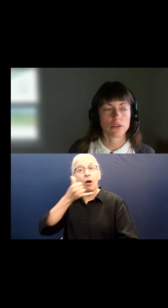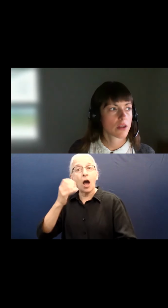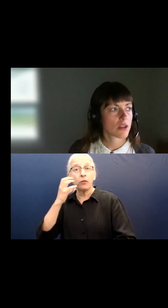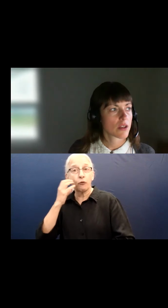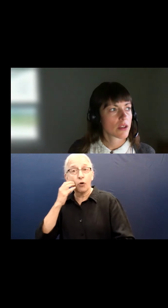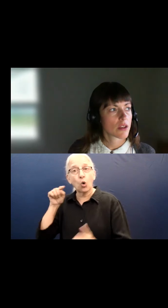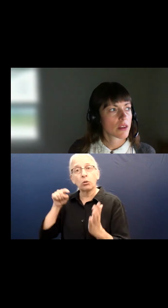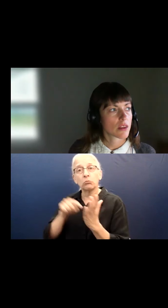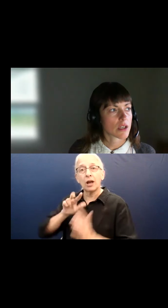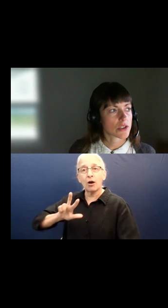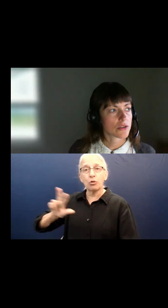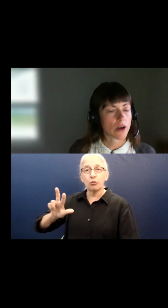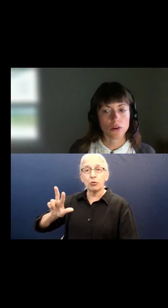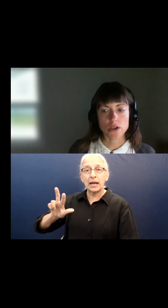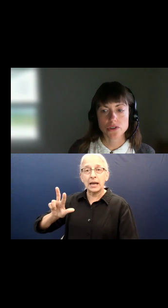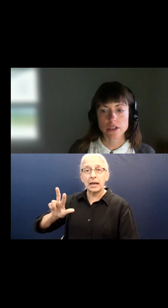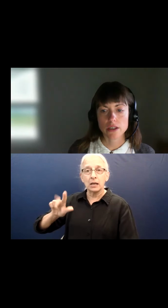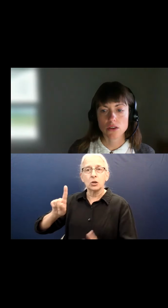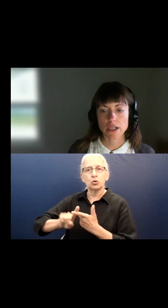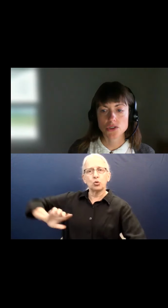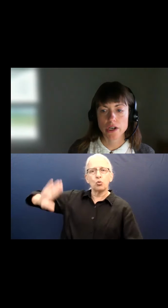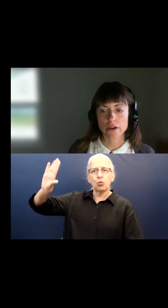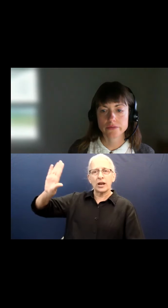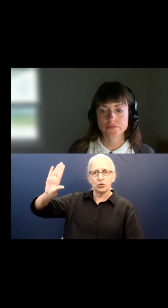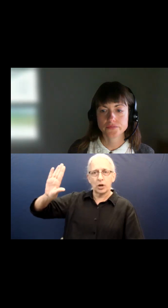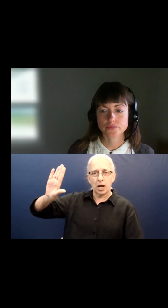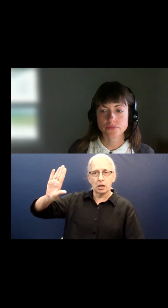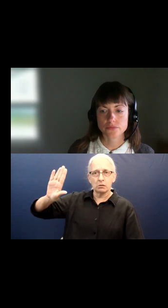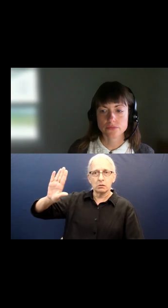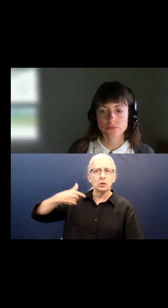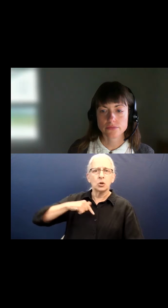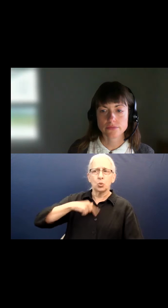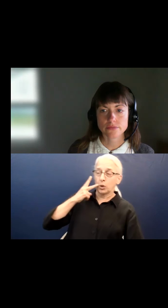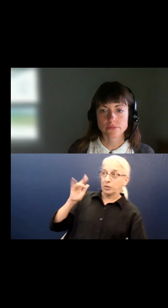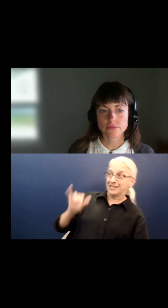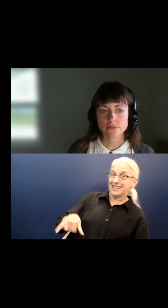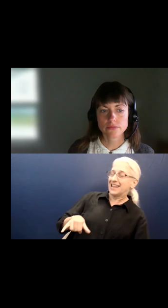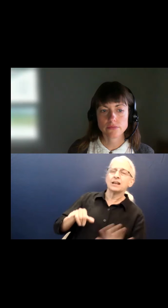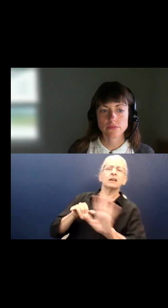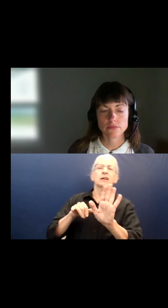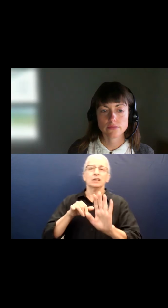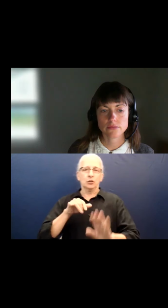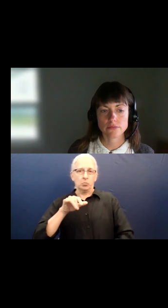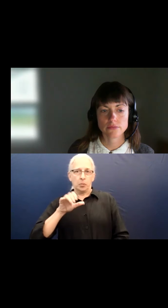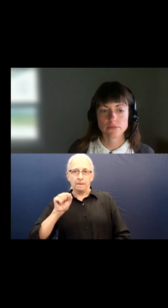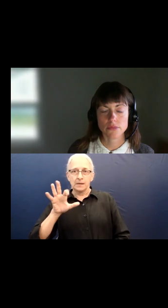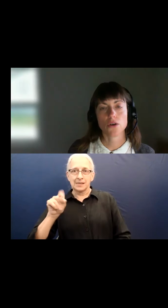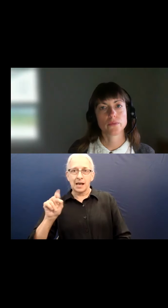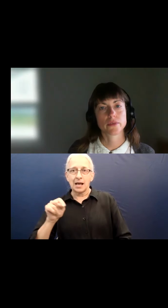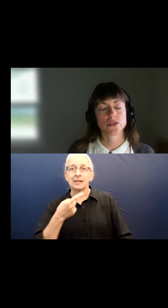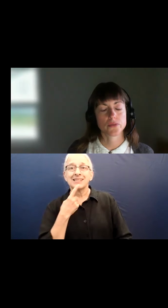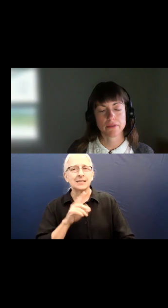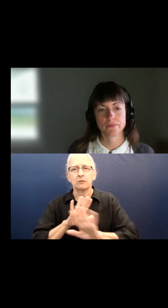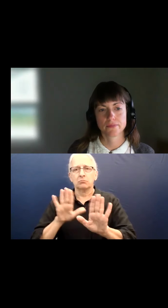know that you have a question that you'd like to share. Lauren, it's actually to dial *9.